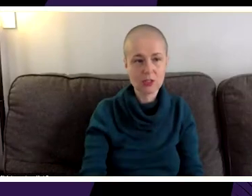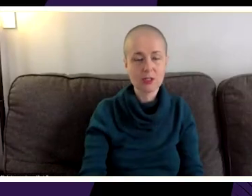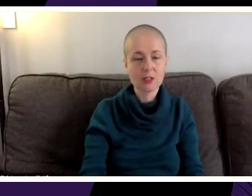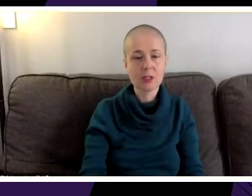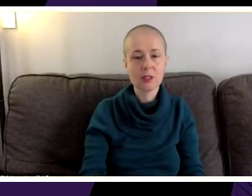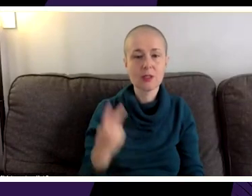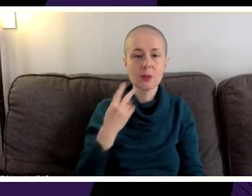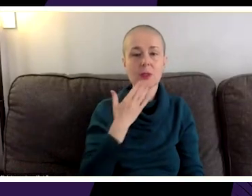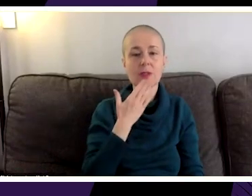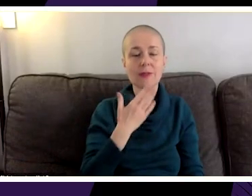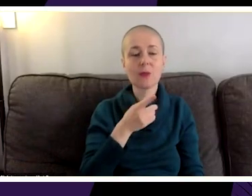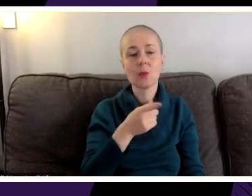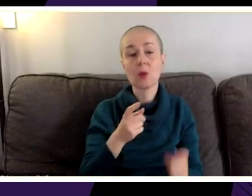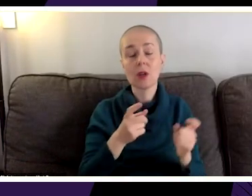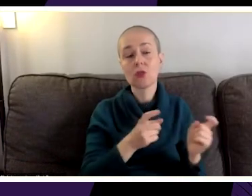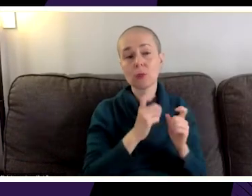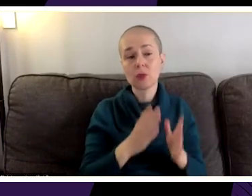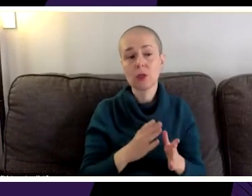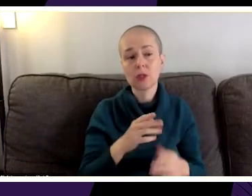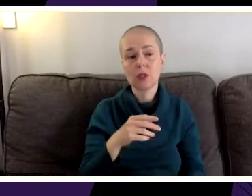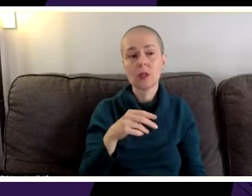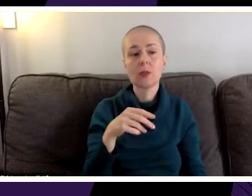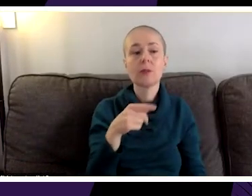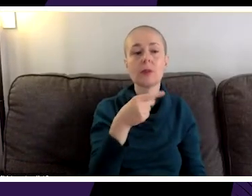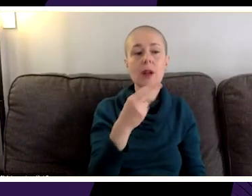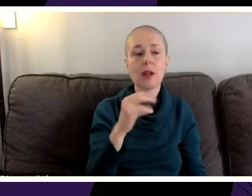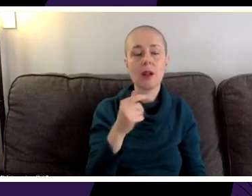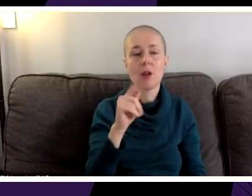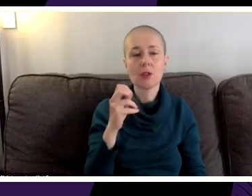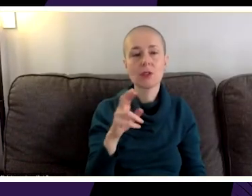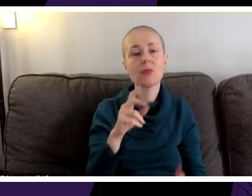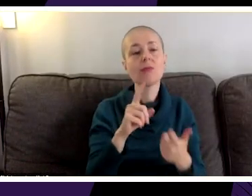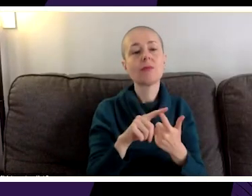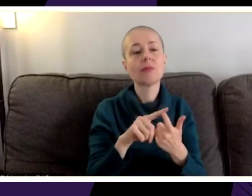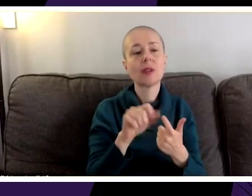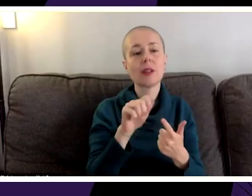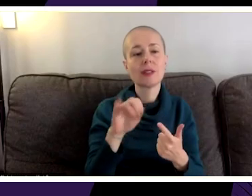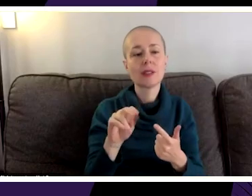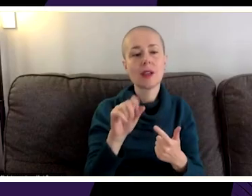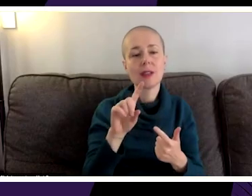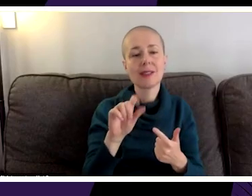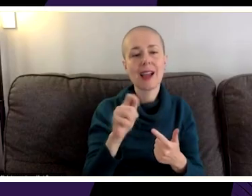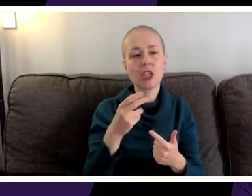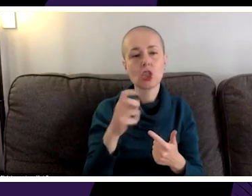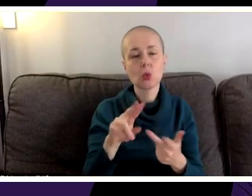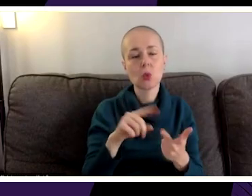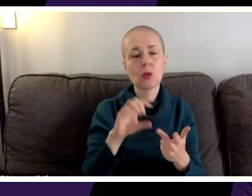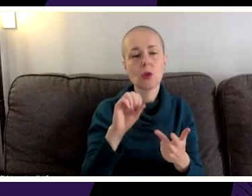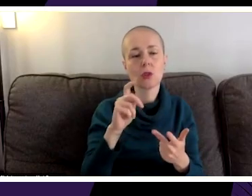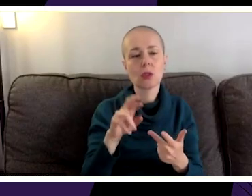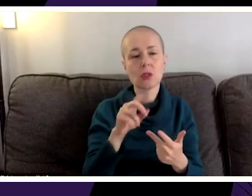to our contributor, High Outer, Lin Dahachu, and Outskirt, Kuam